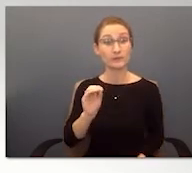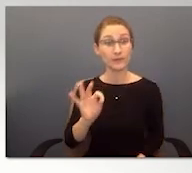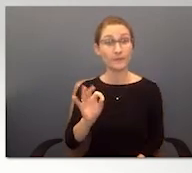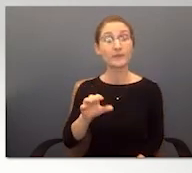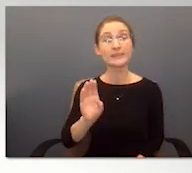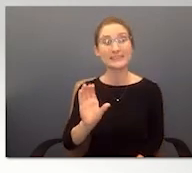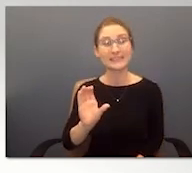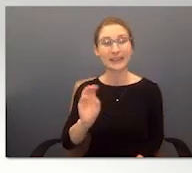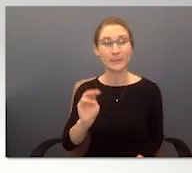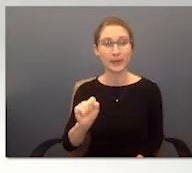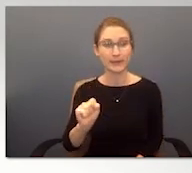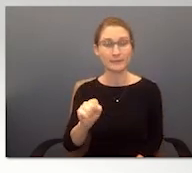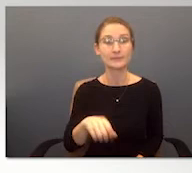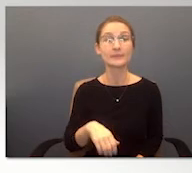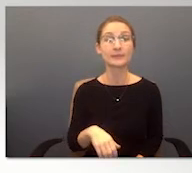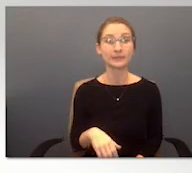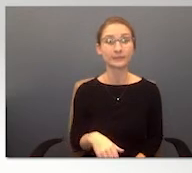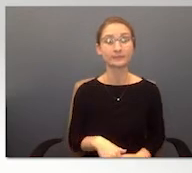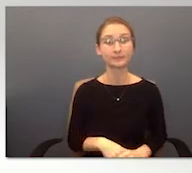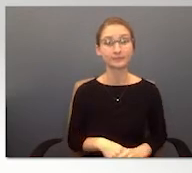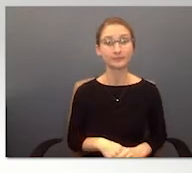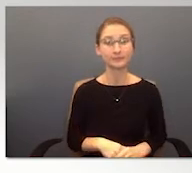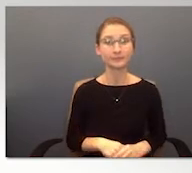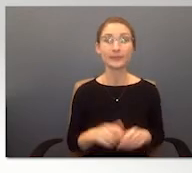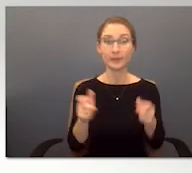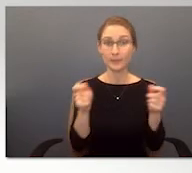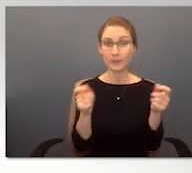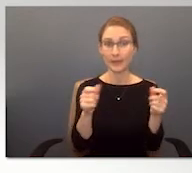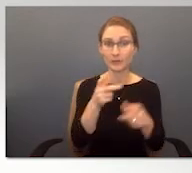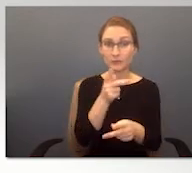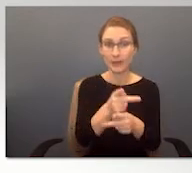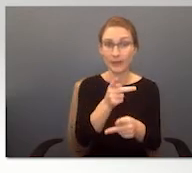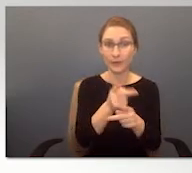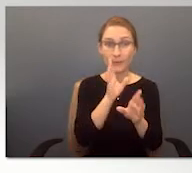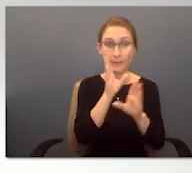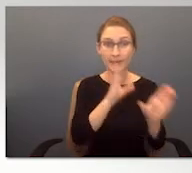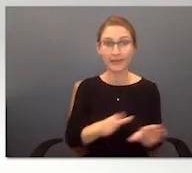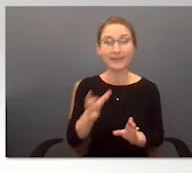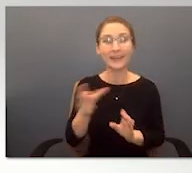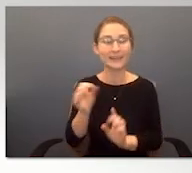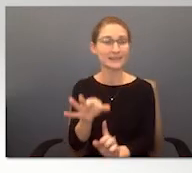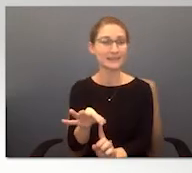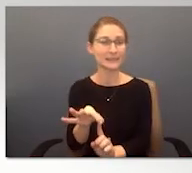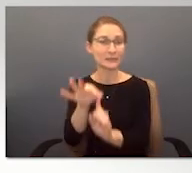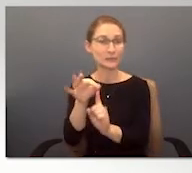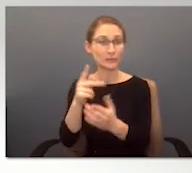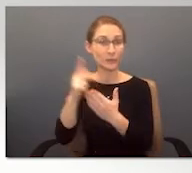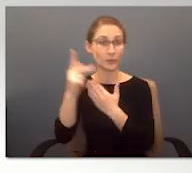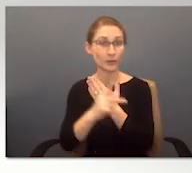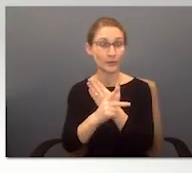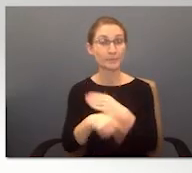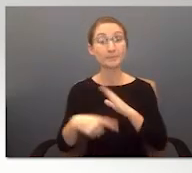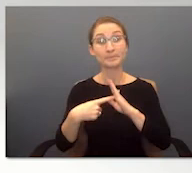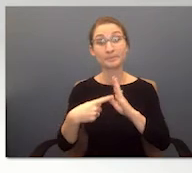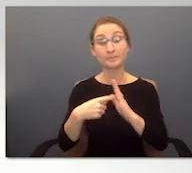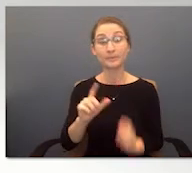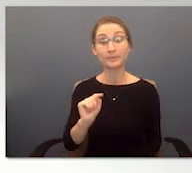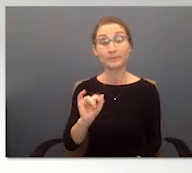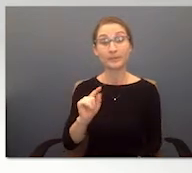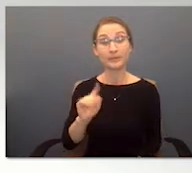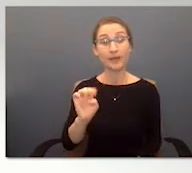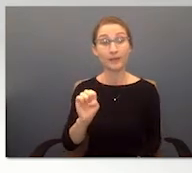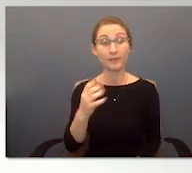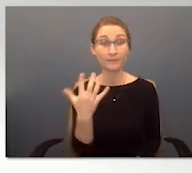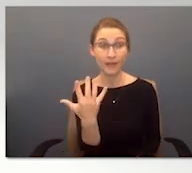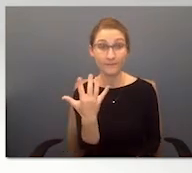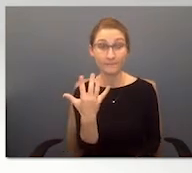CMS Plan, the CMS Managed Care Plan, and the specialty programs, programs like Title